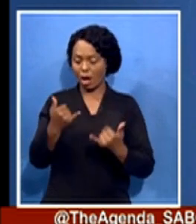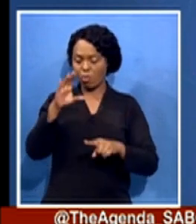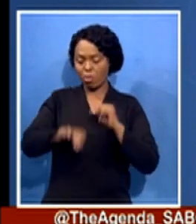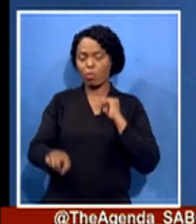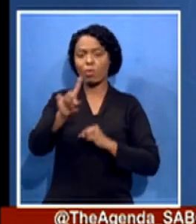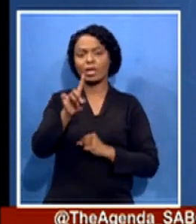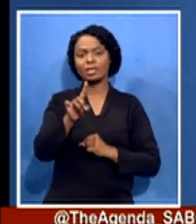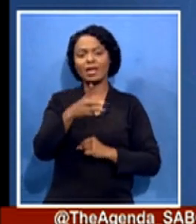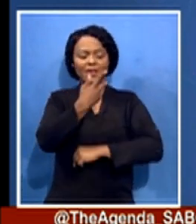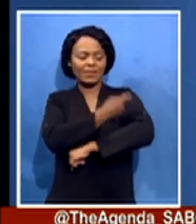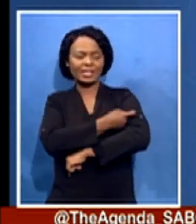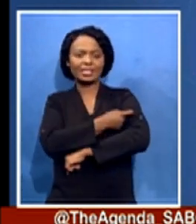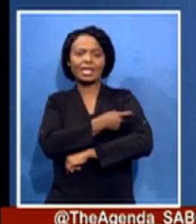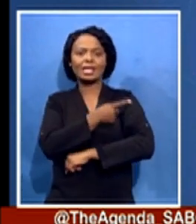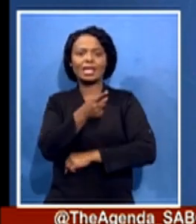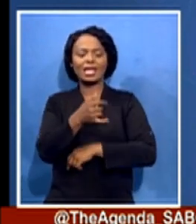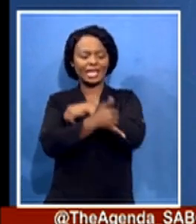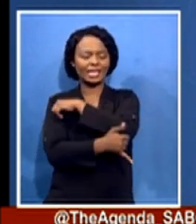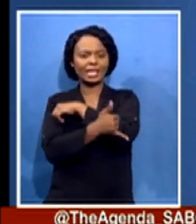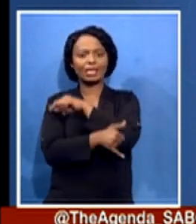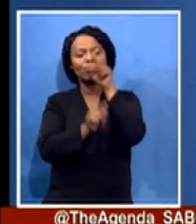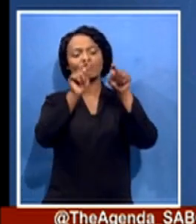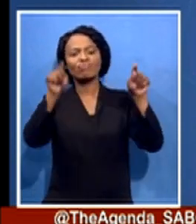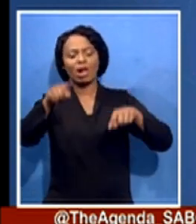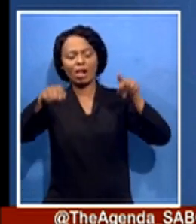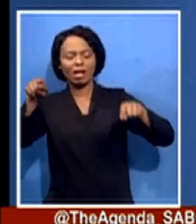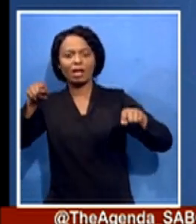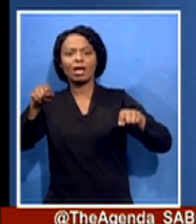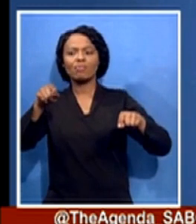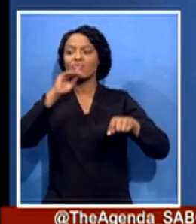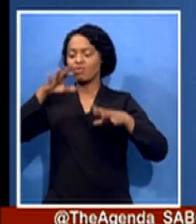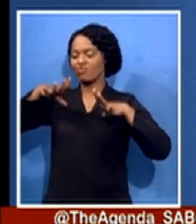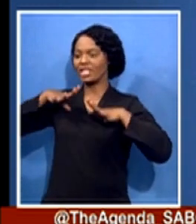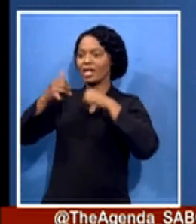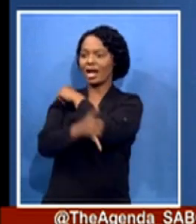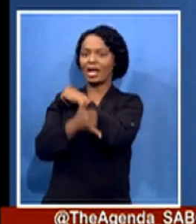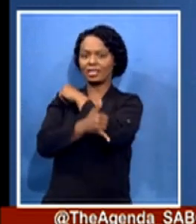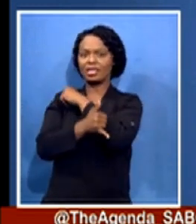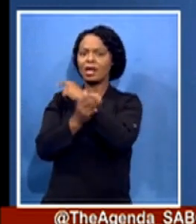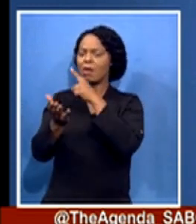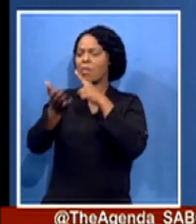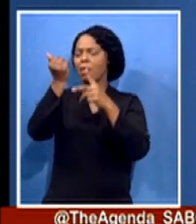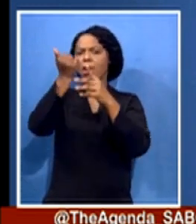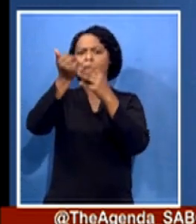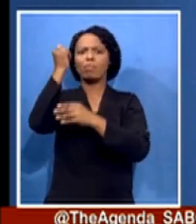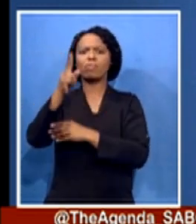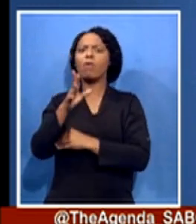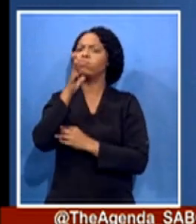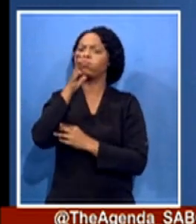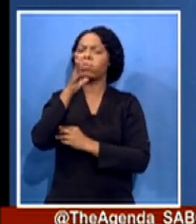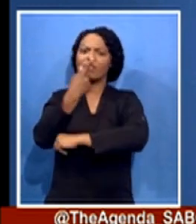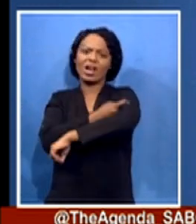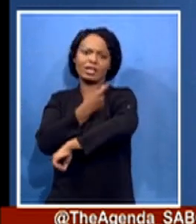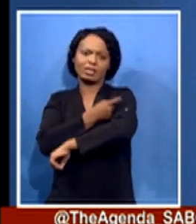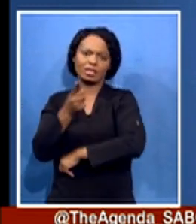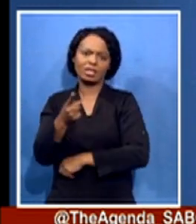rich countries have far in excess the number of vaccines they require to immunize their whole